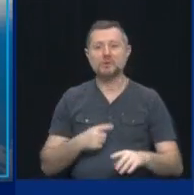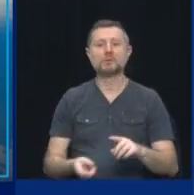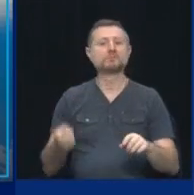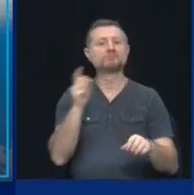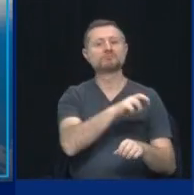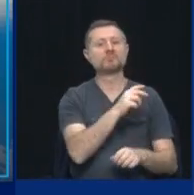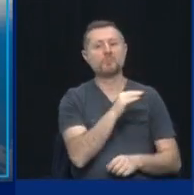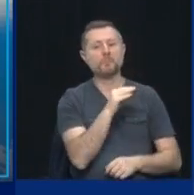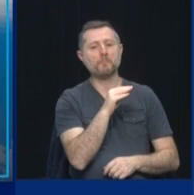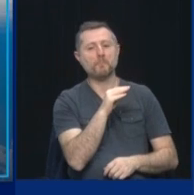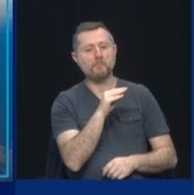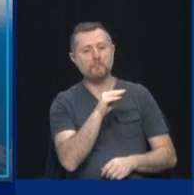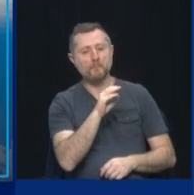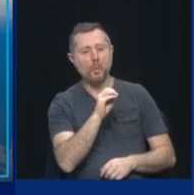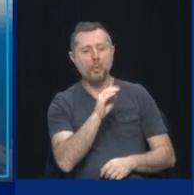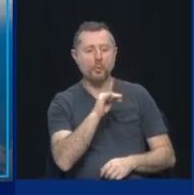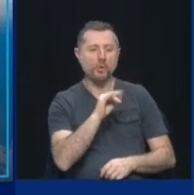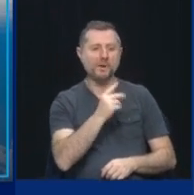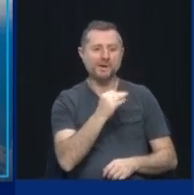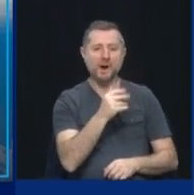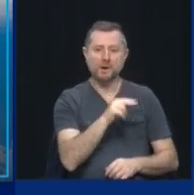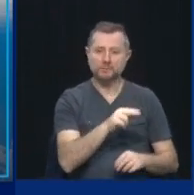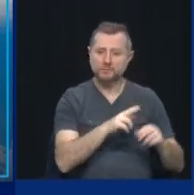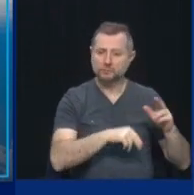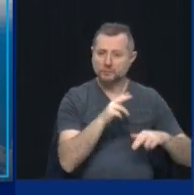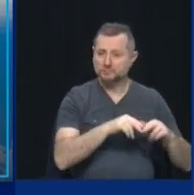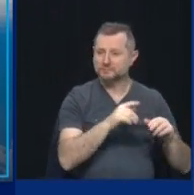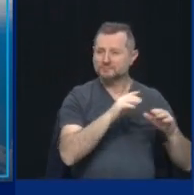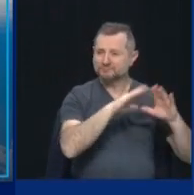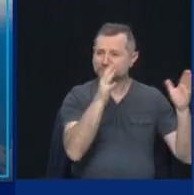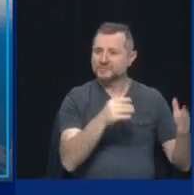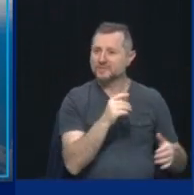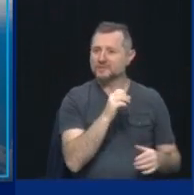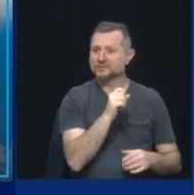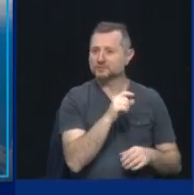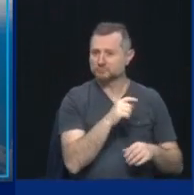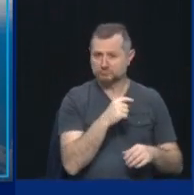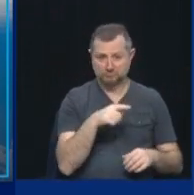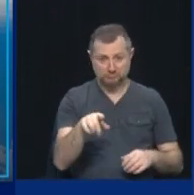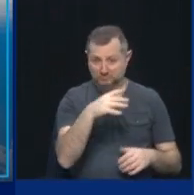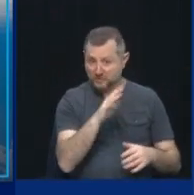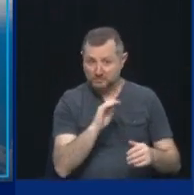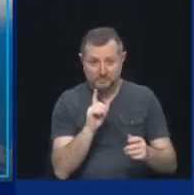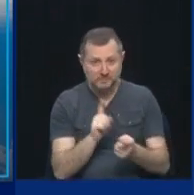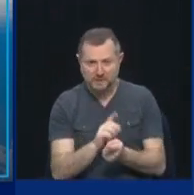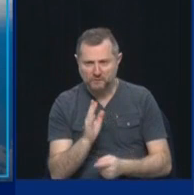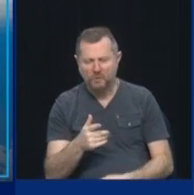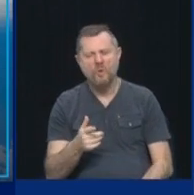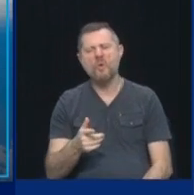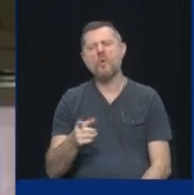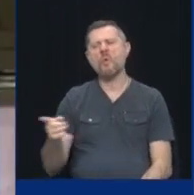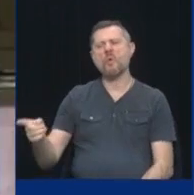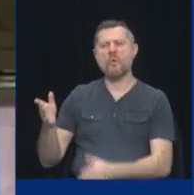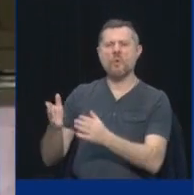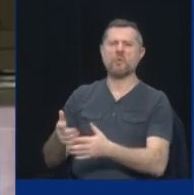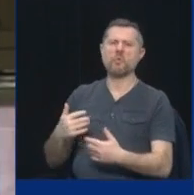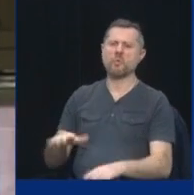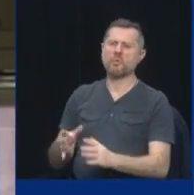And he, Jim Dwyer, for those of you who didn't have the pleasure, I mean, just an extraordinary journalist,